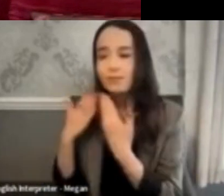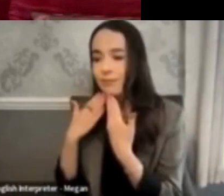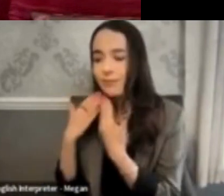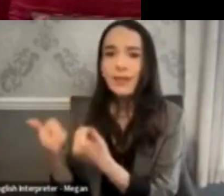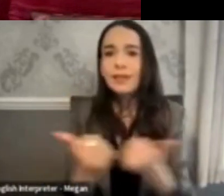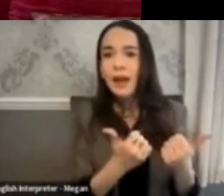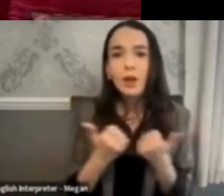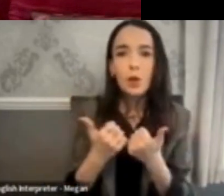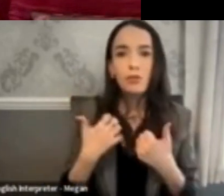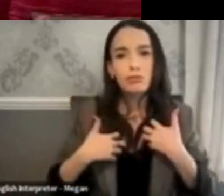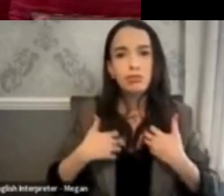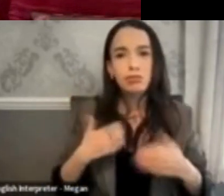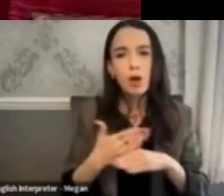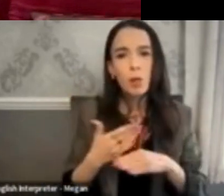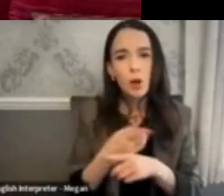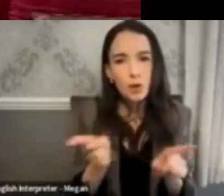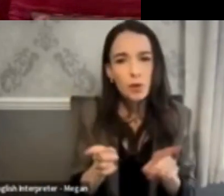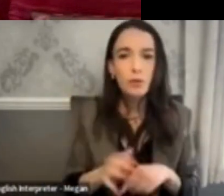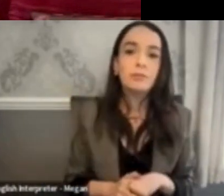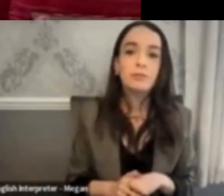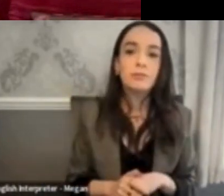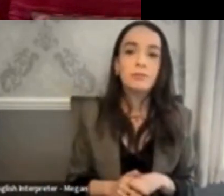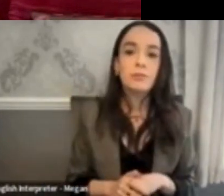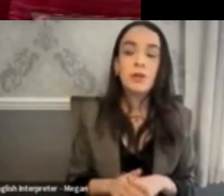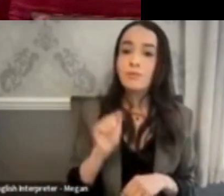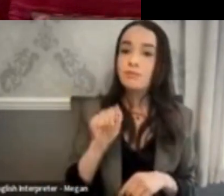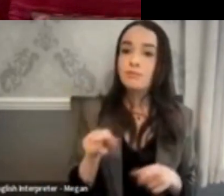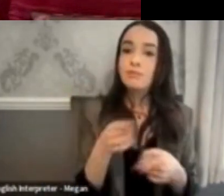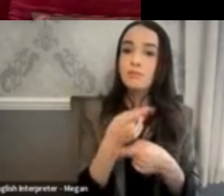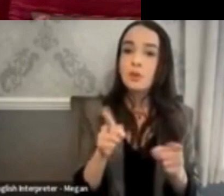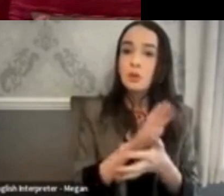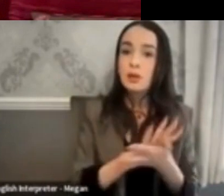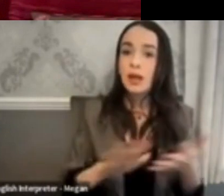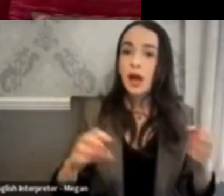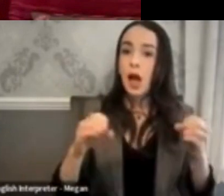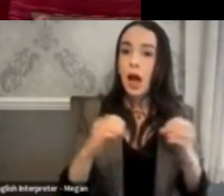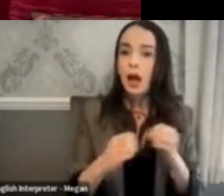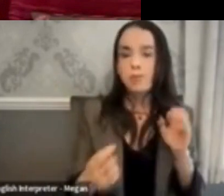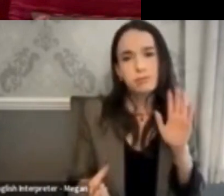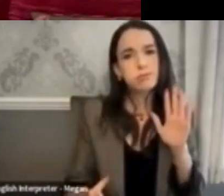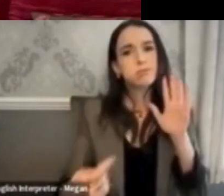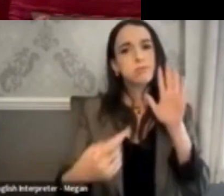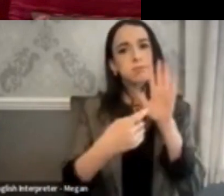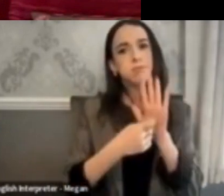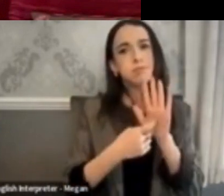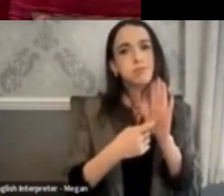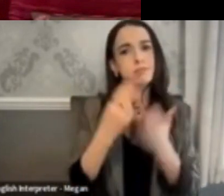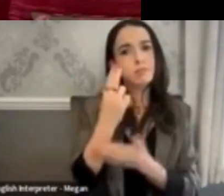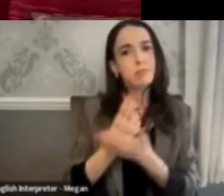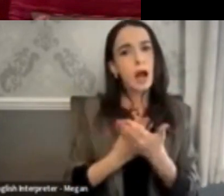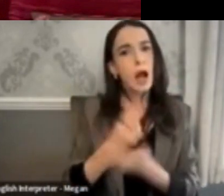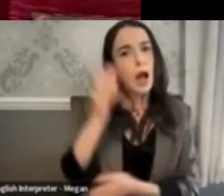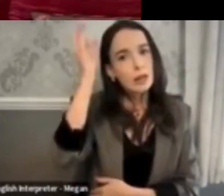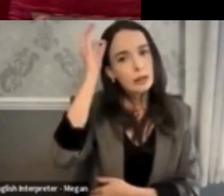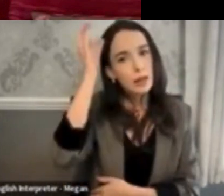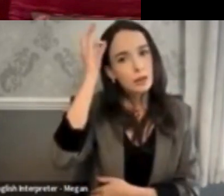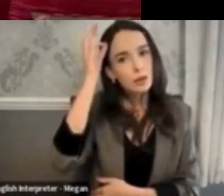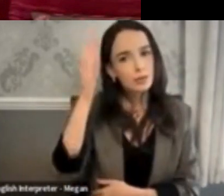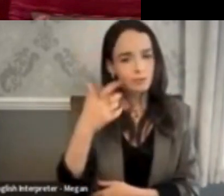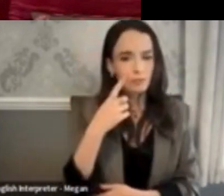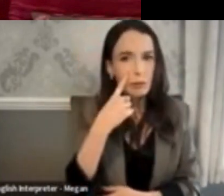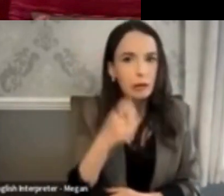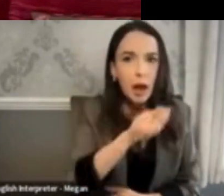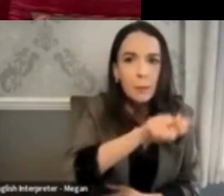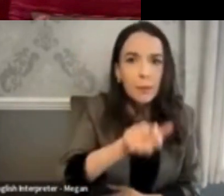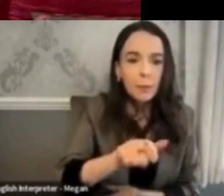is incredibly important to the Arts Council. Supporting every child and young person to be creative and